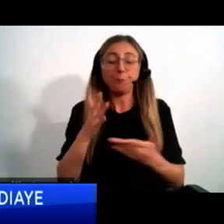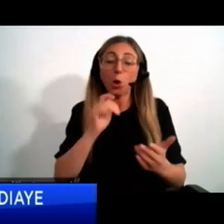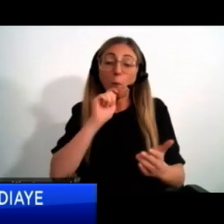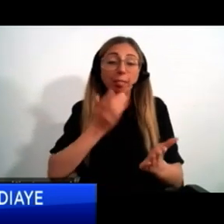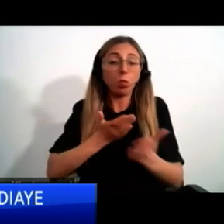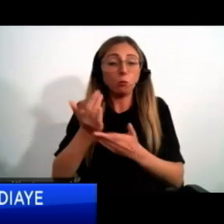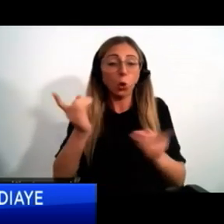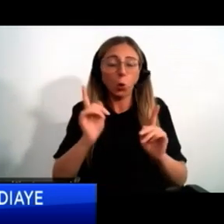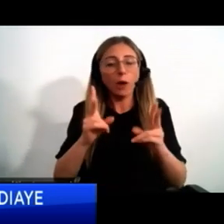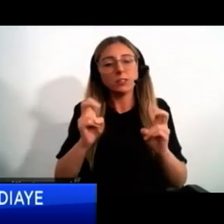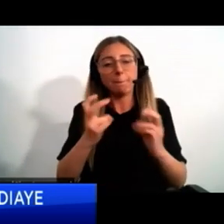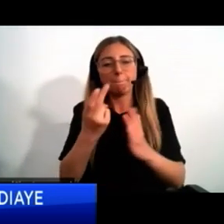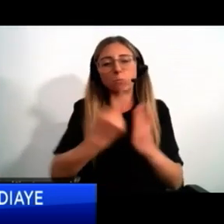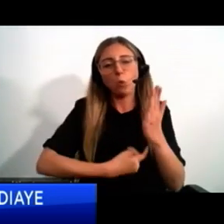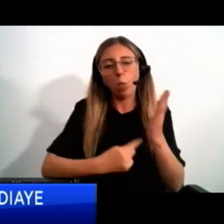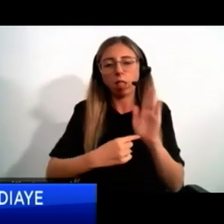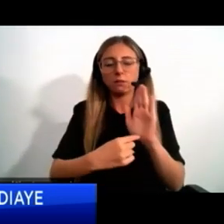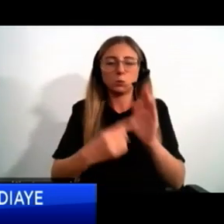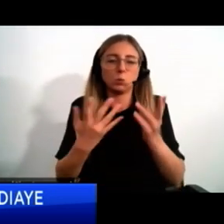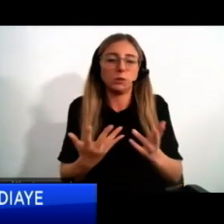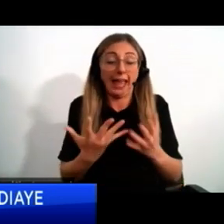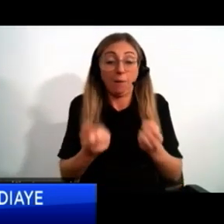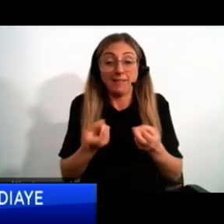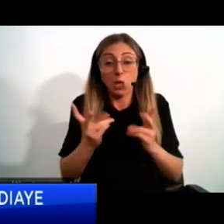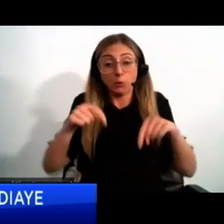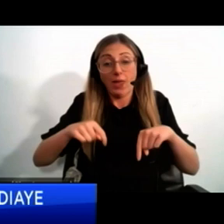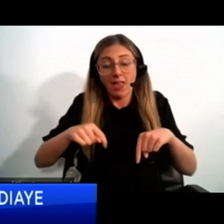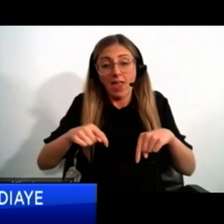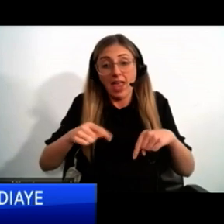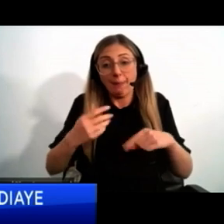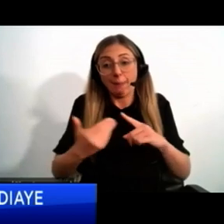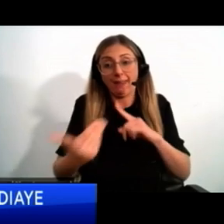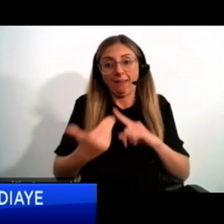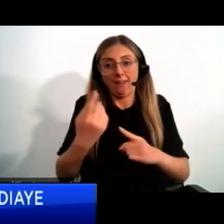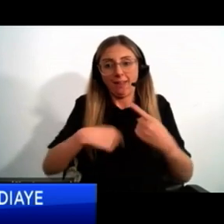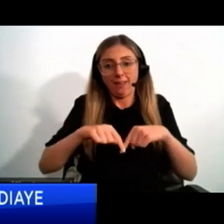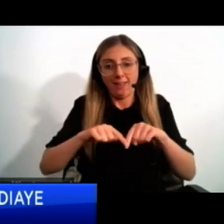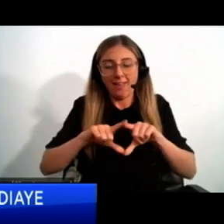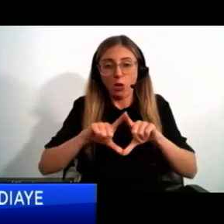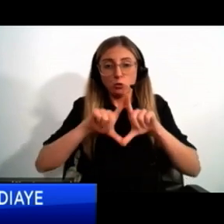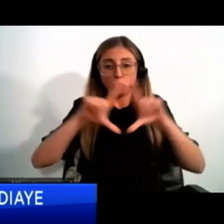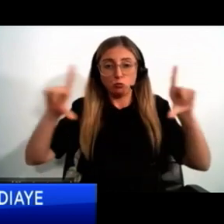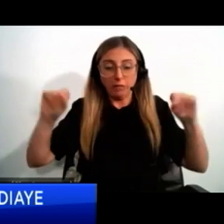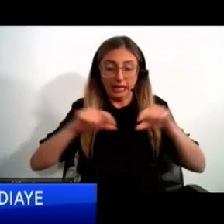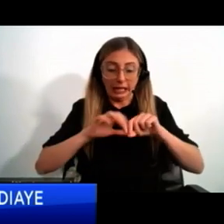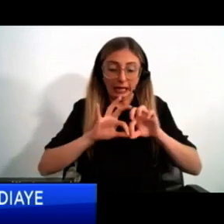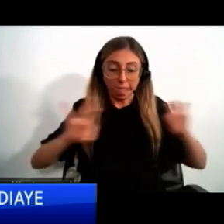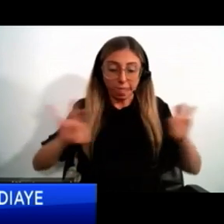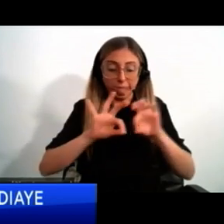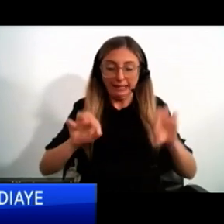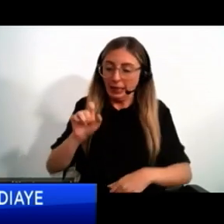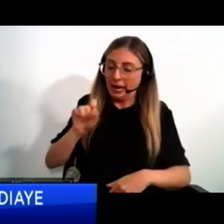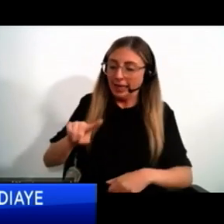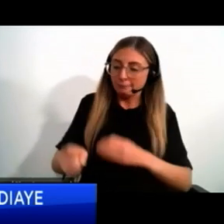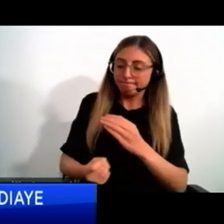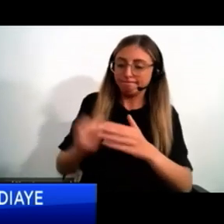through some housekeeping items. We have interpretation, as you may have noticed. At the bottom of your screen, there is a bar where you can